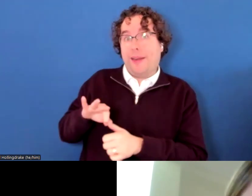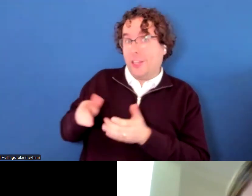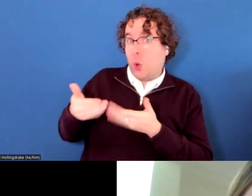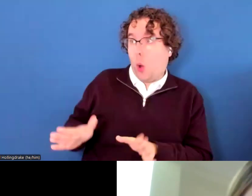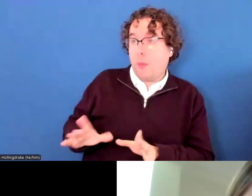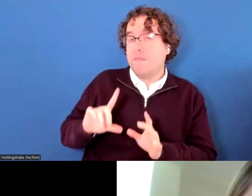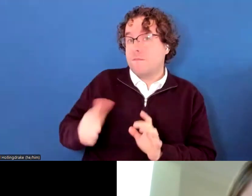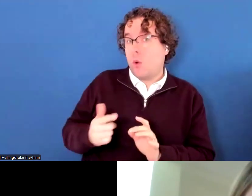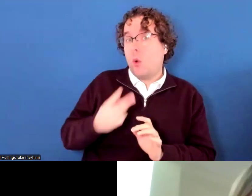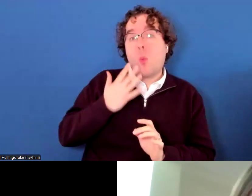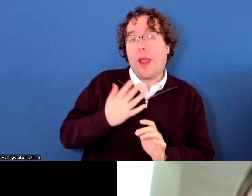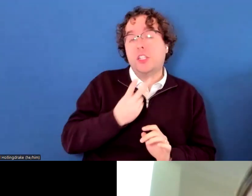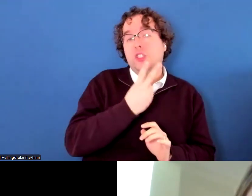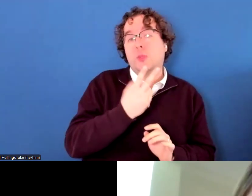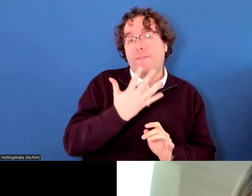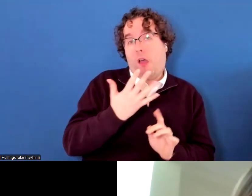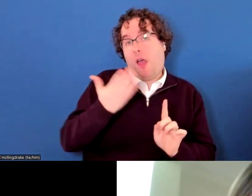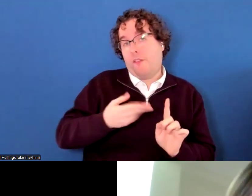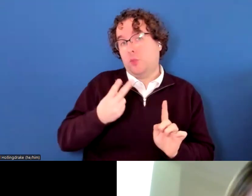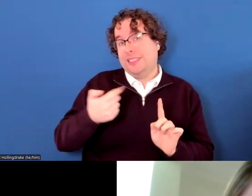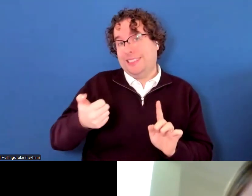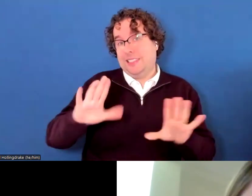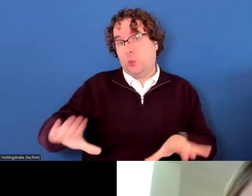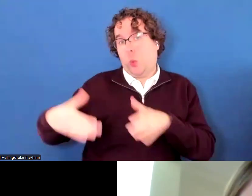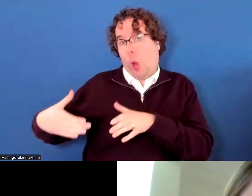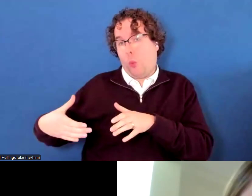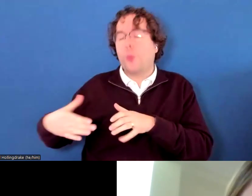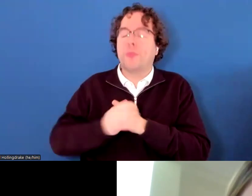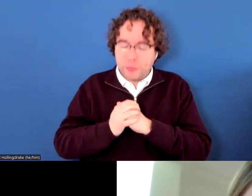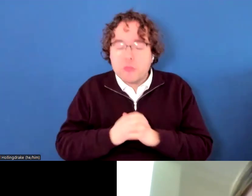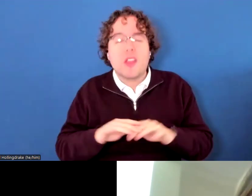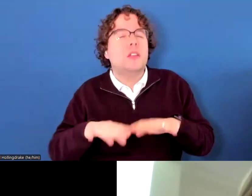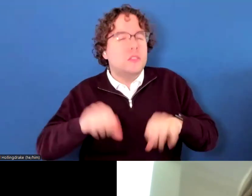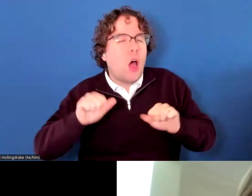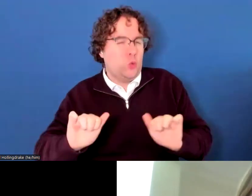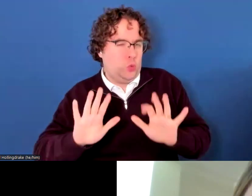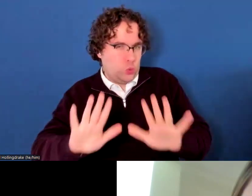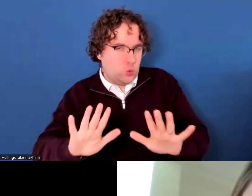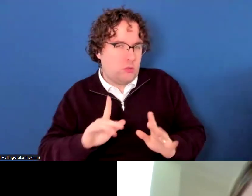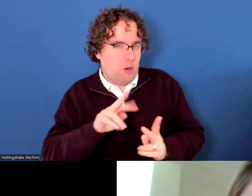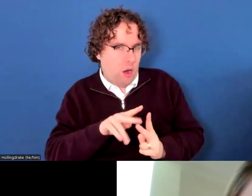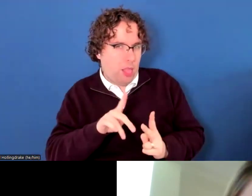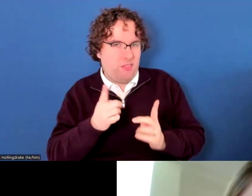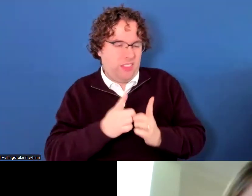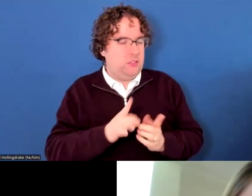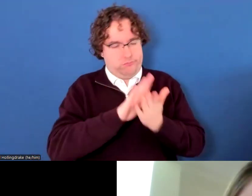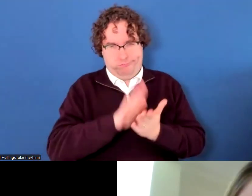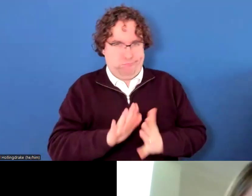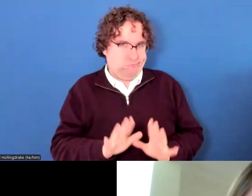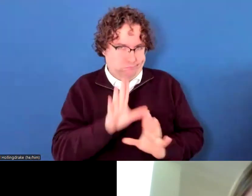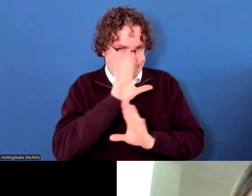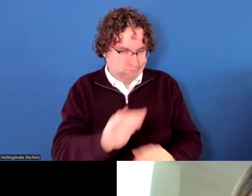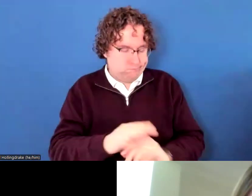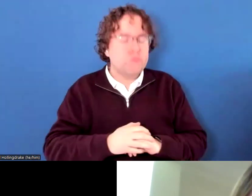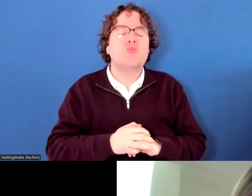25-26 cohort. Before we get started, just a couple of points of housekeeping.